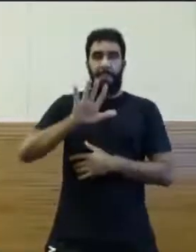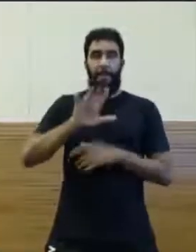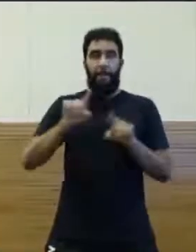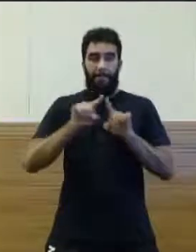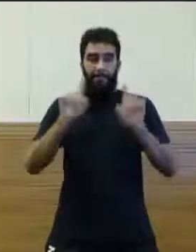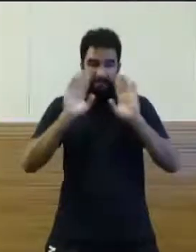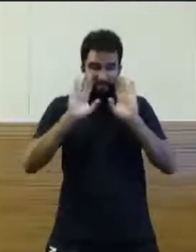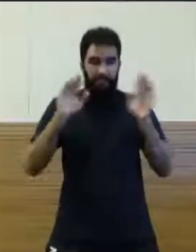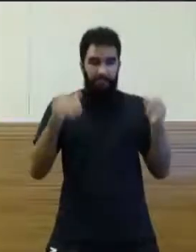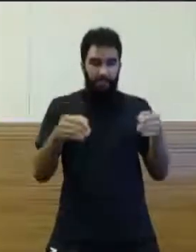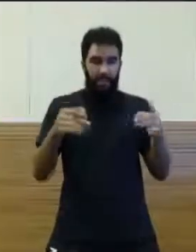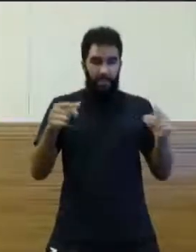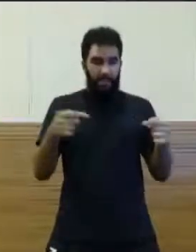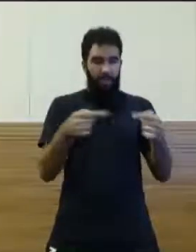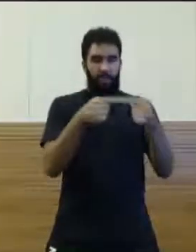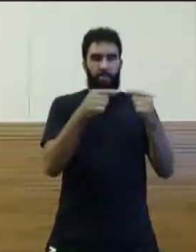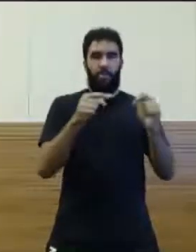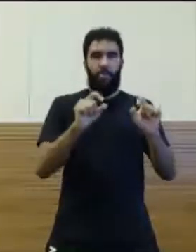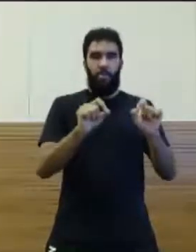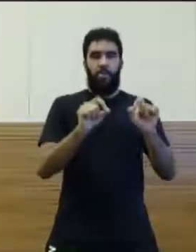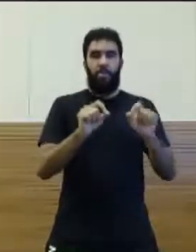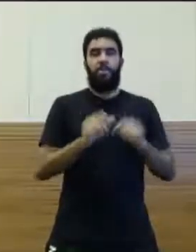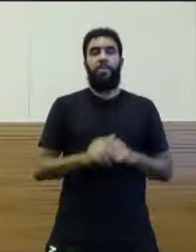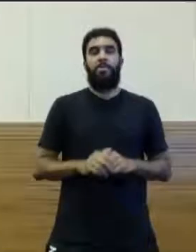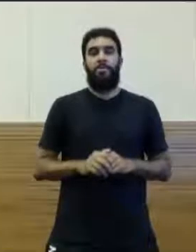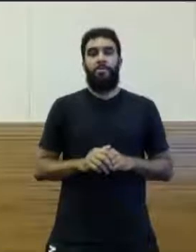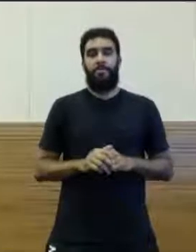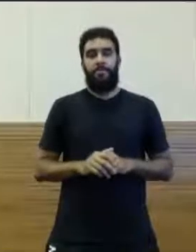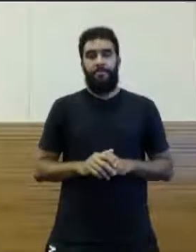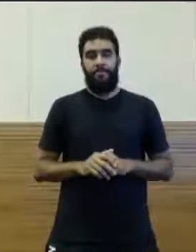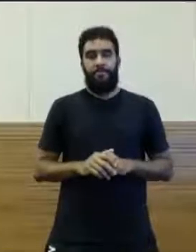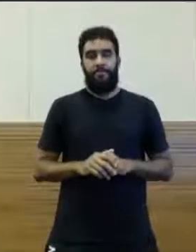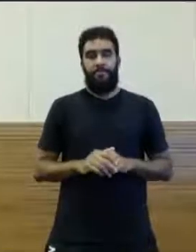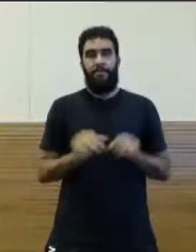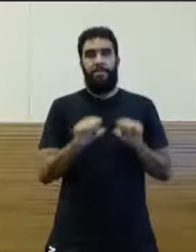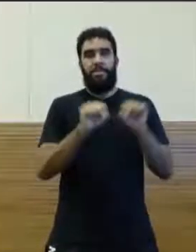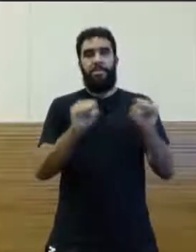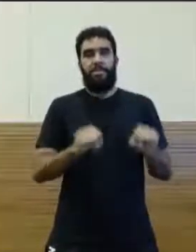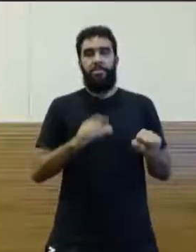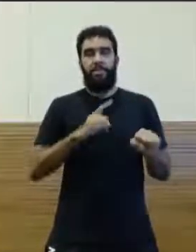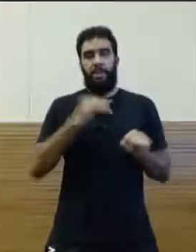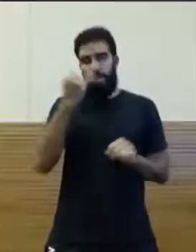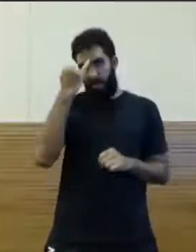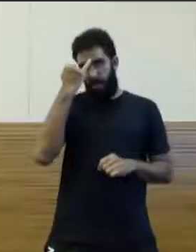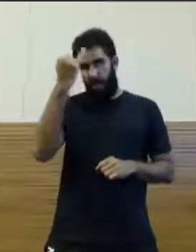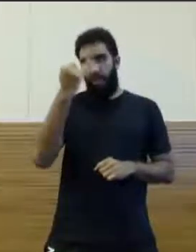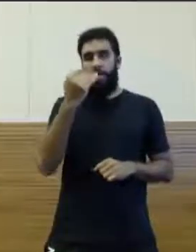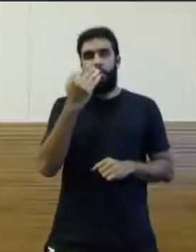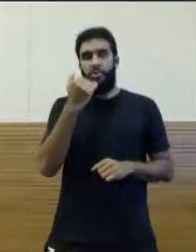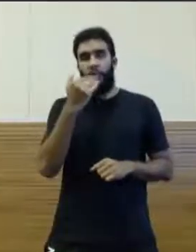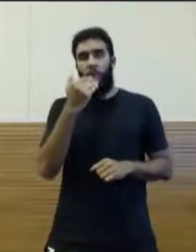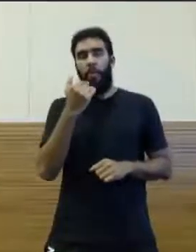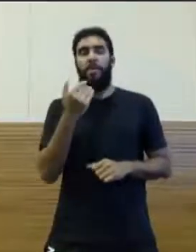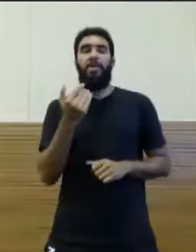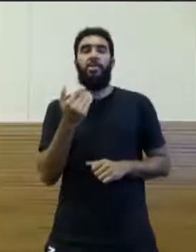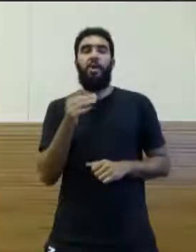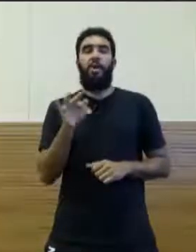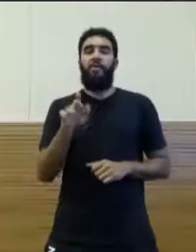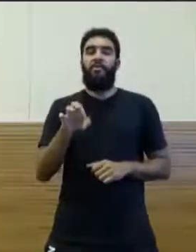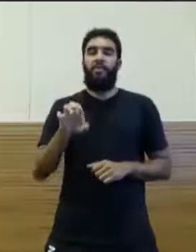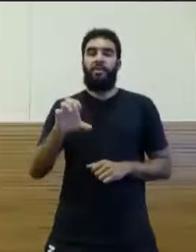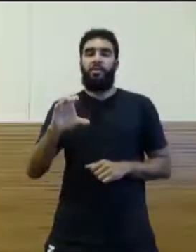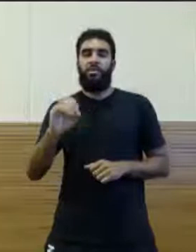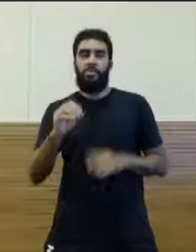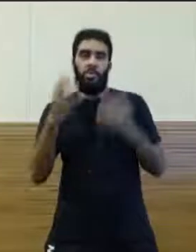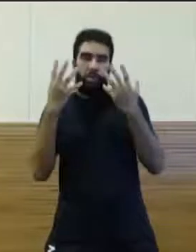messages, but we emphasize those that are associated more to these themes where we have the idea of consuming